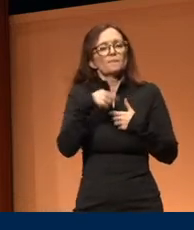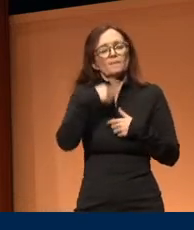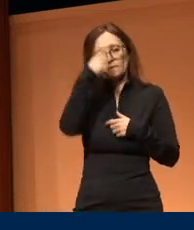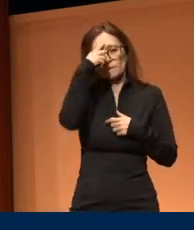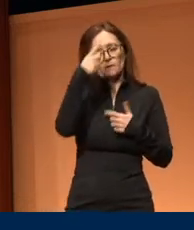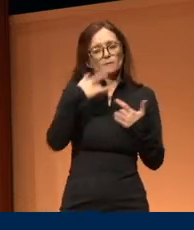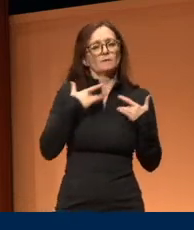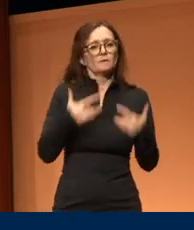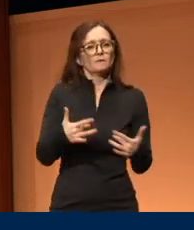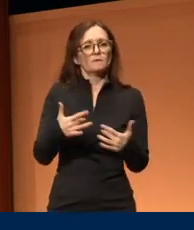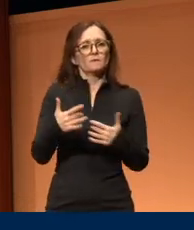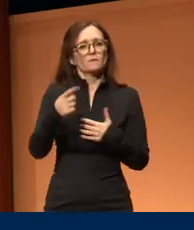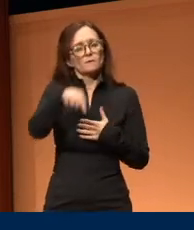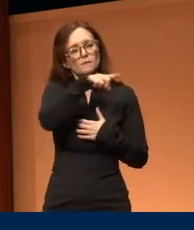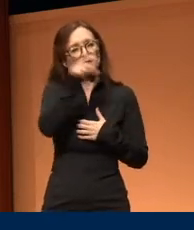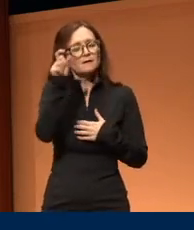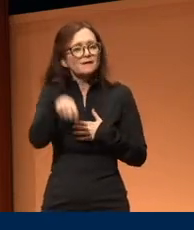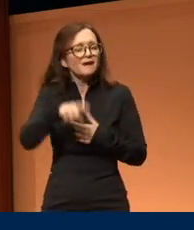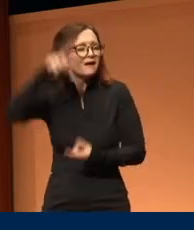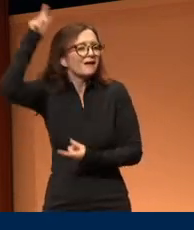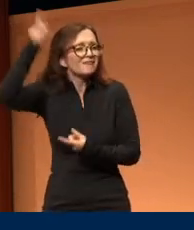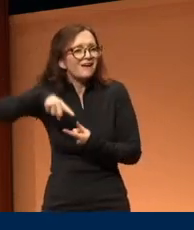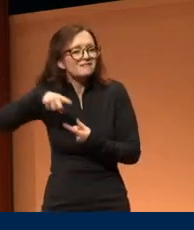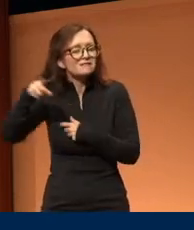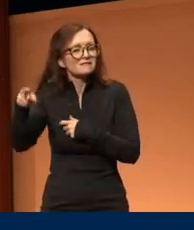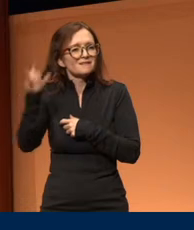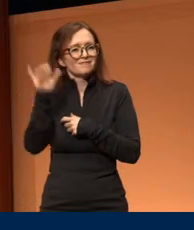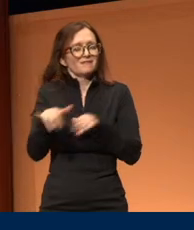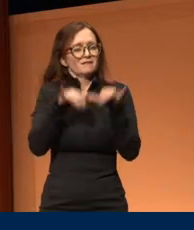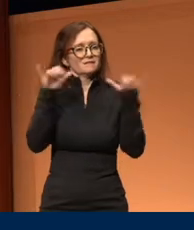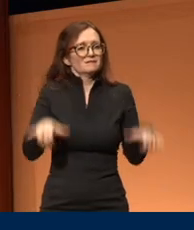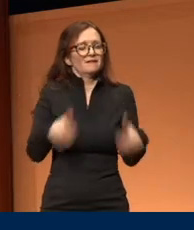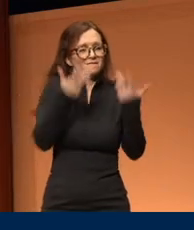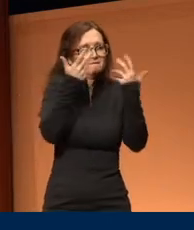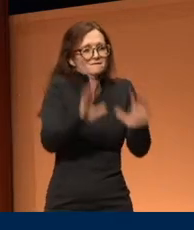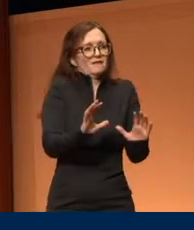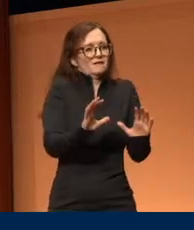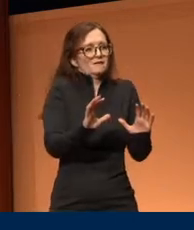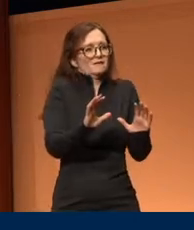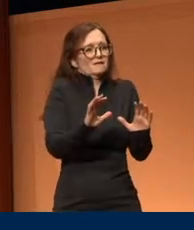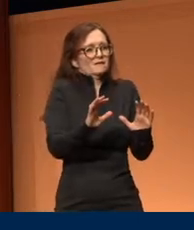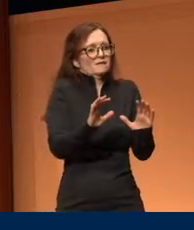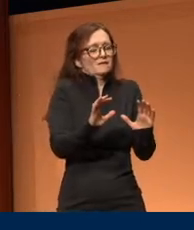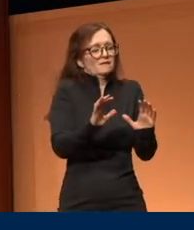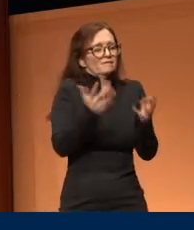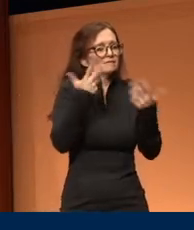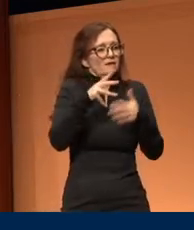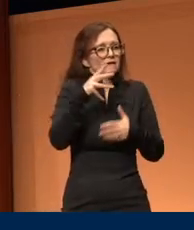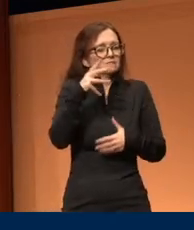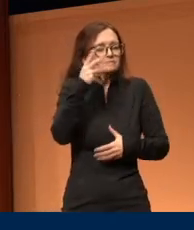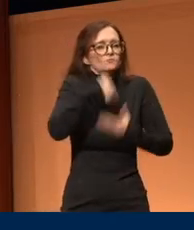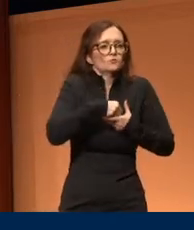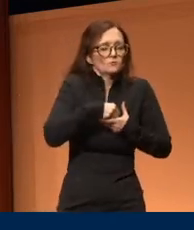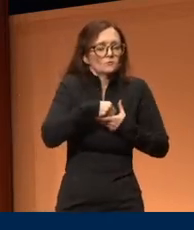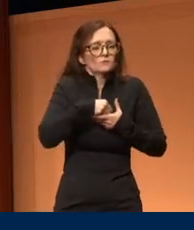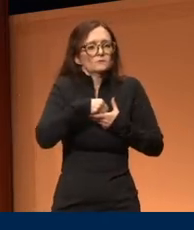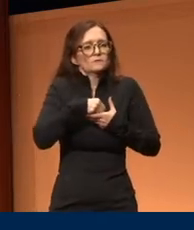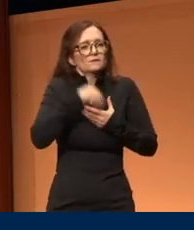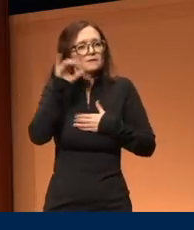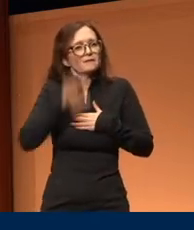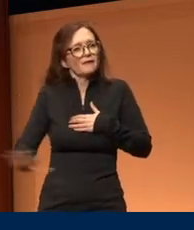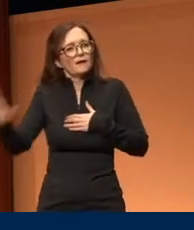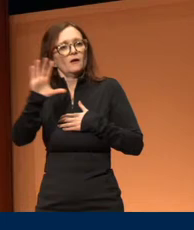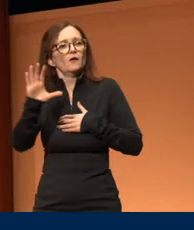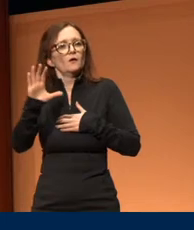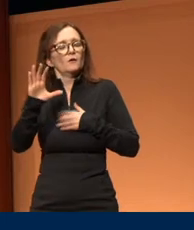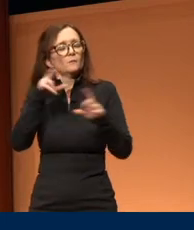I tend to think that you would need less of that in a system that was already kind of taking into account those voices, and you would in a autocratic